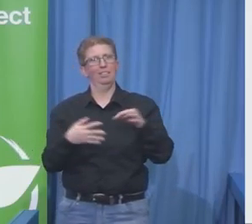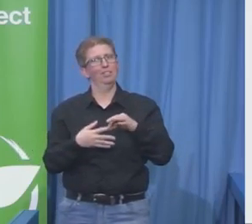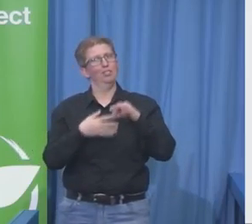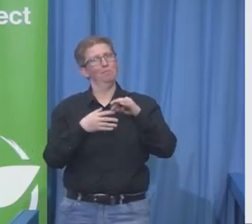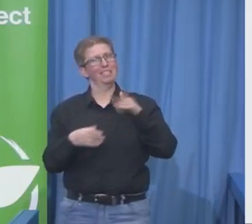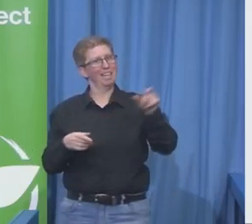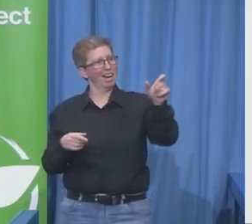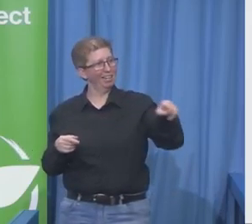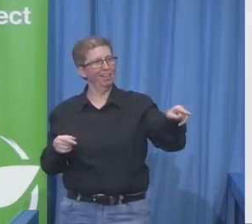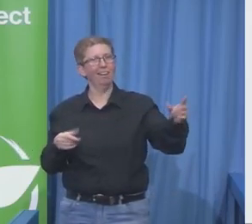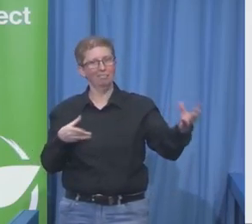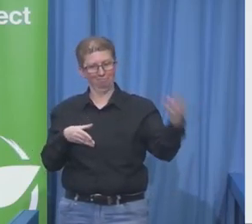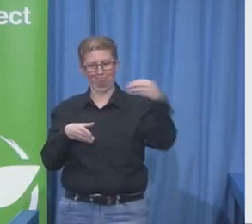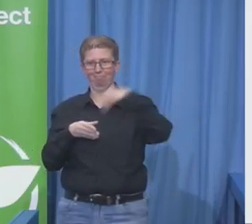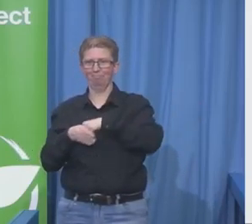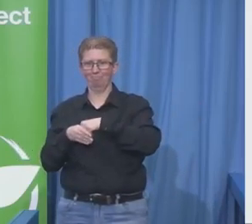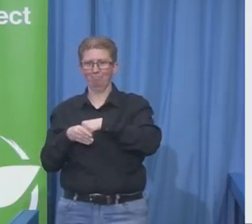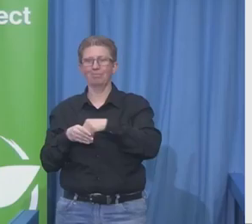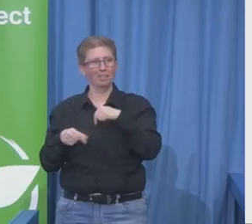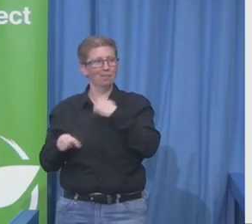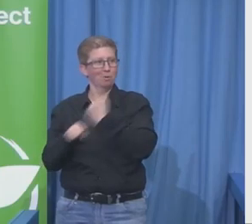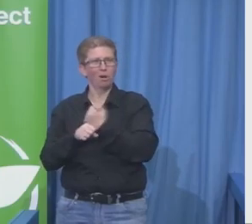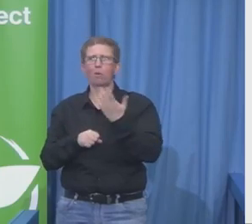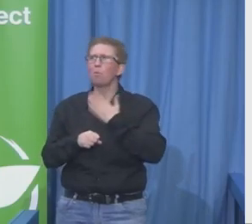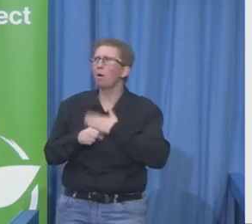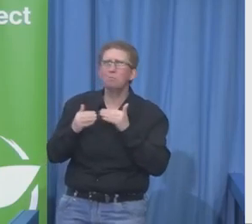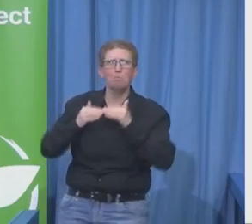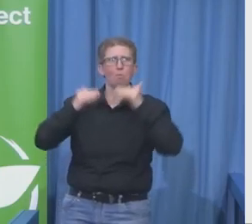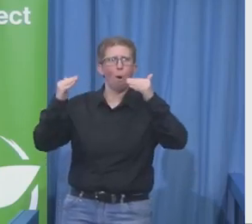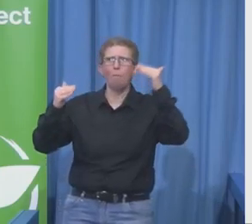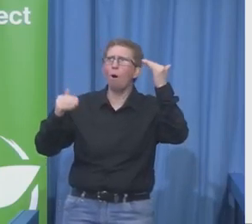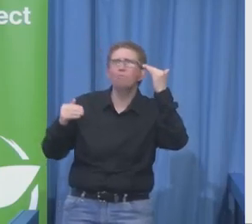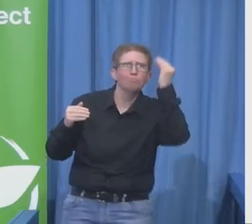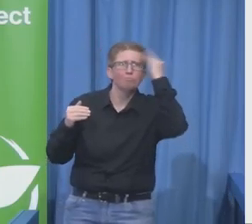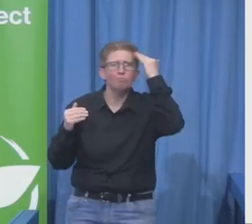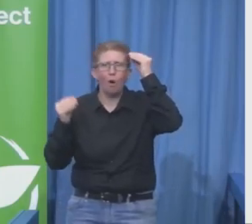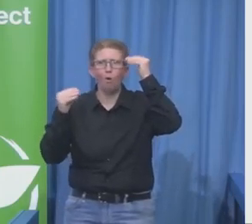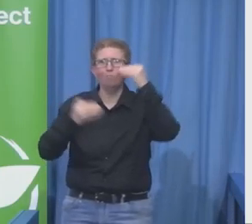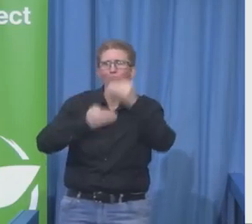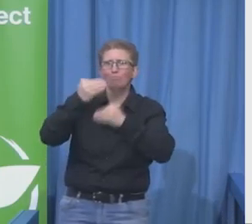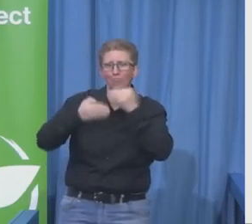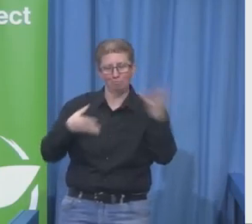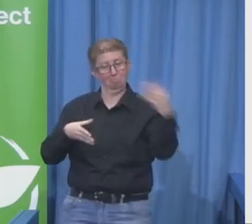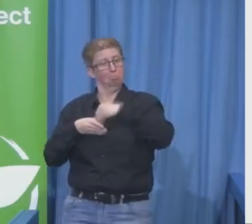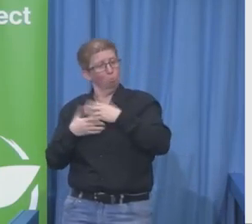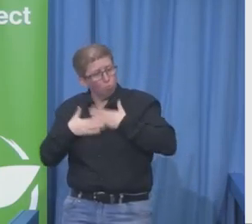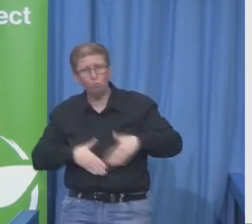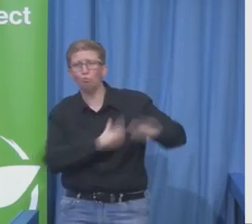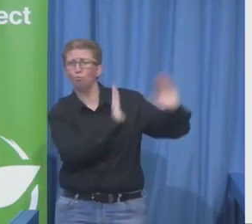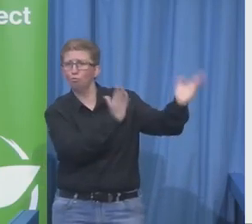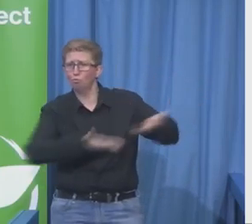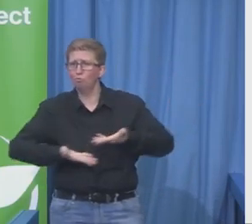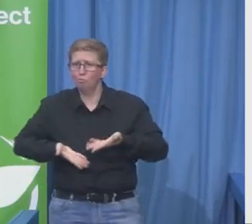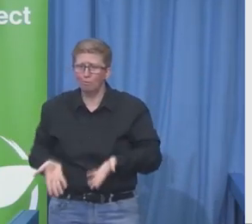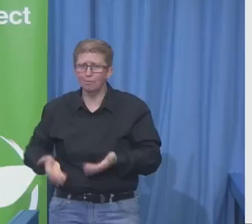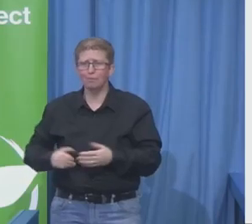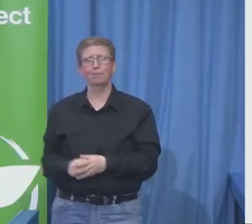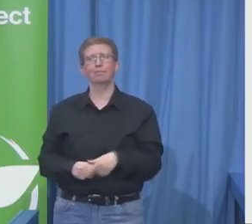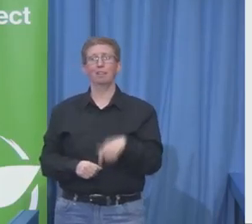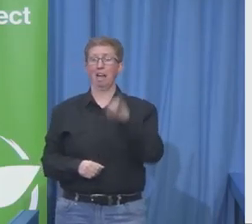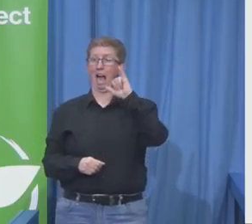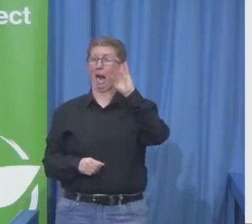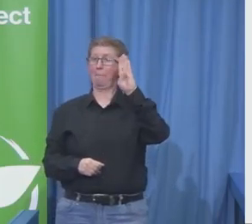The most innovative aspect of our project is that IBM, as a profit-oriented company, offers this skill development